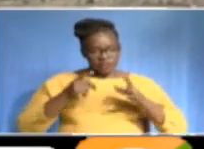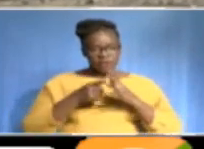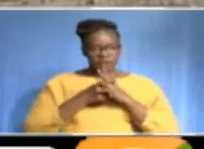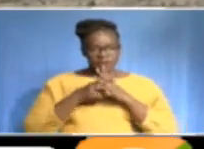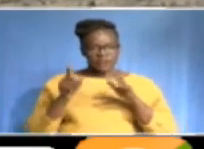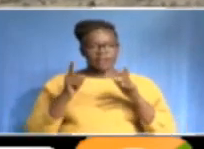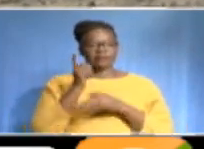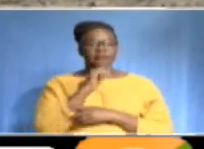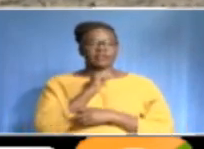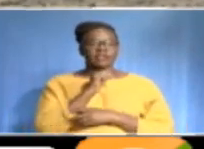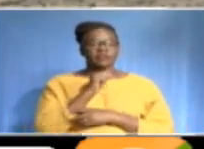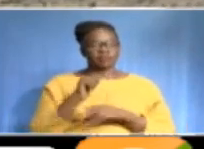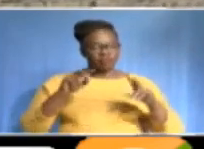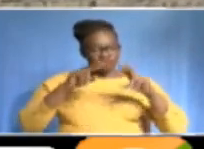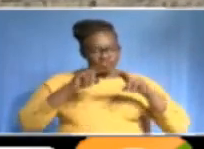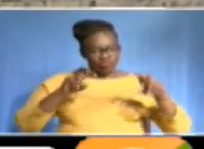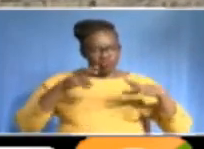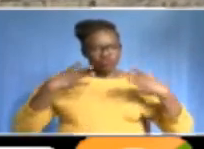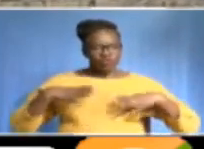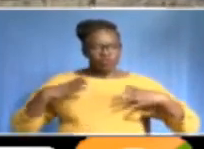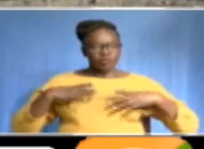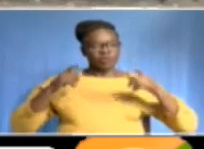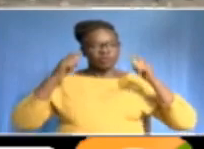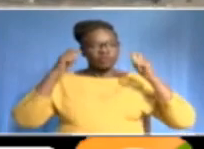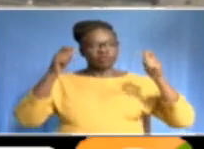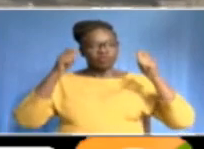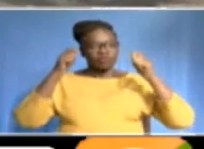to hunt down some of those protesters that